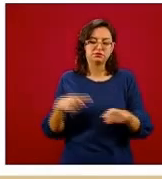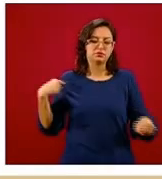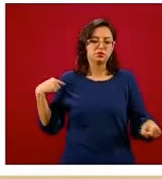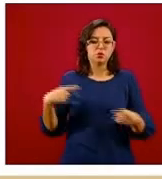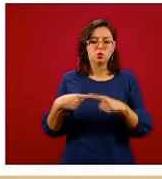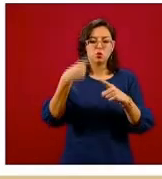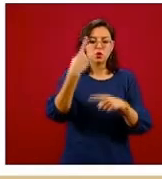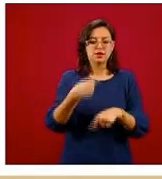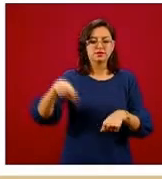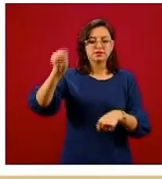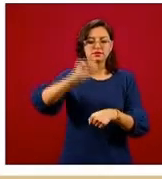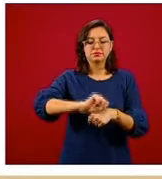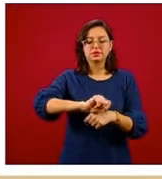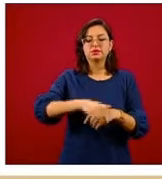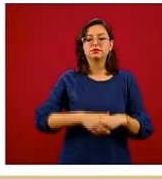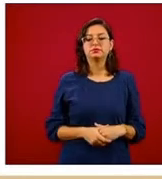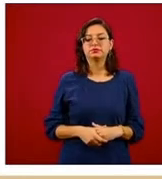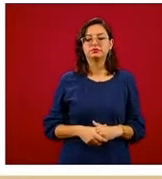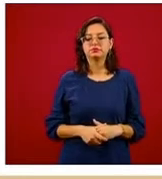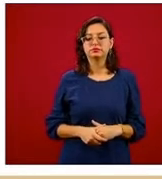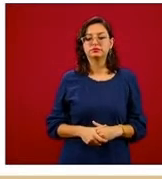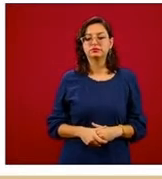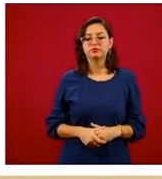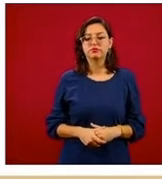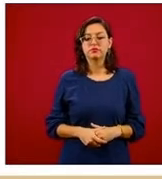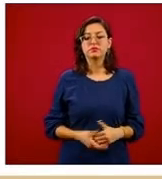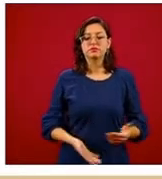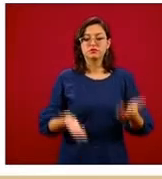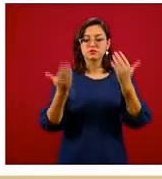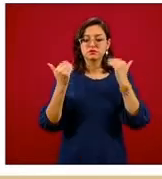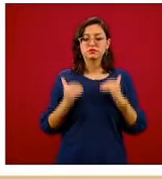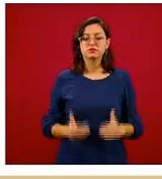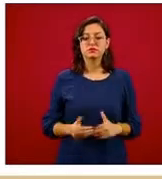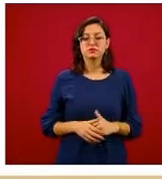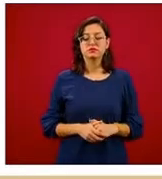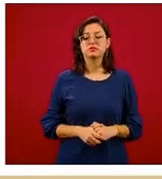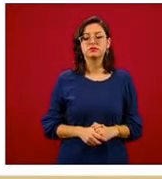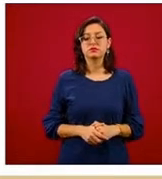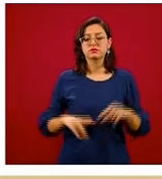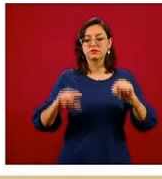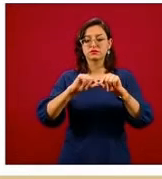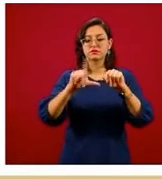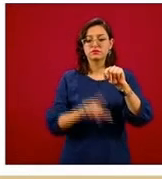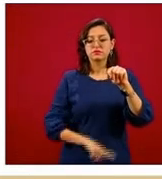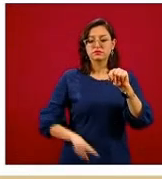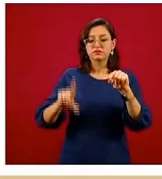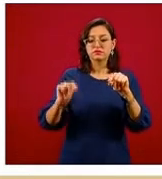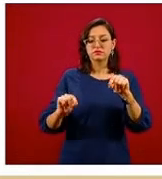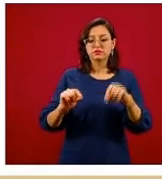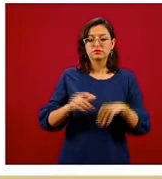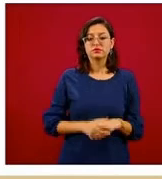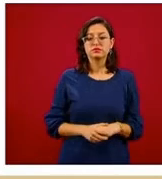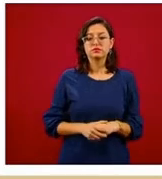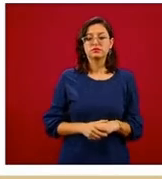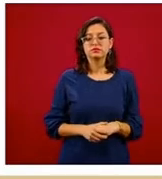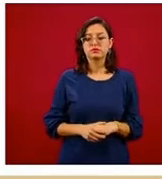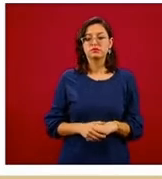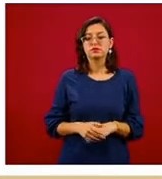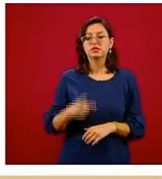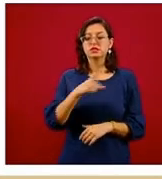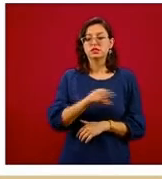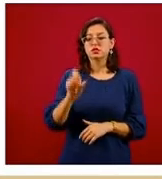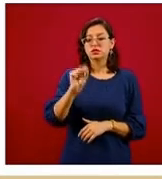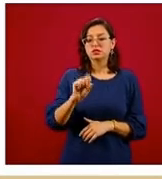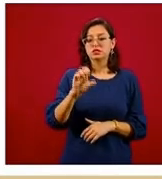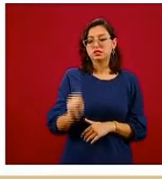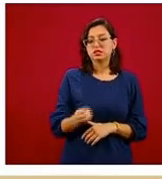the cases, but proportions have not varied that much in this last week. In this next slide, we updated the